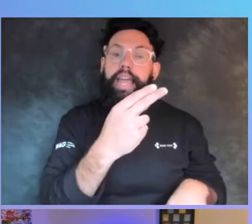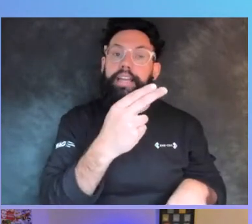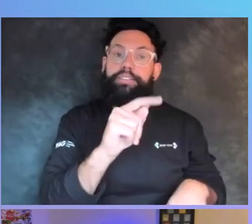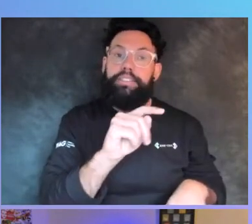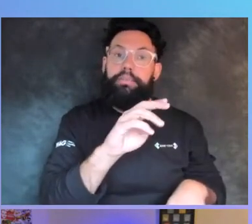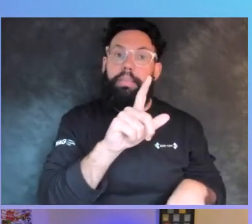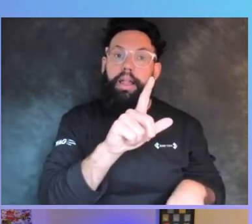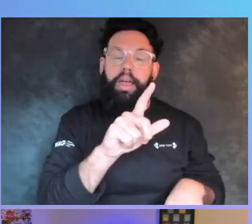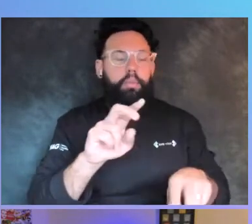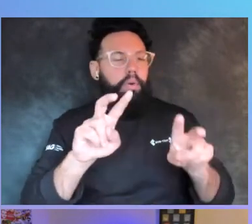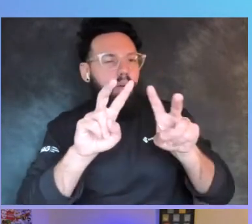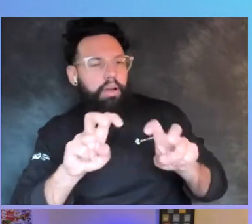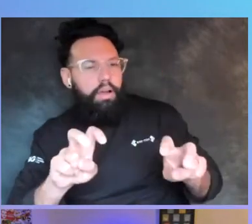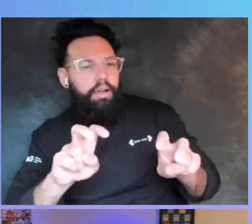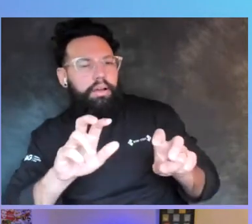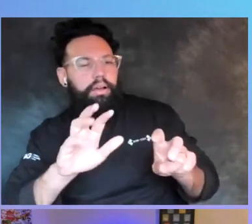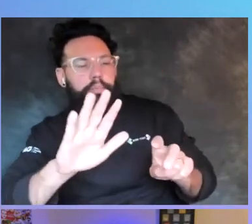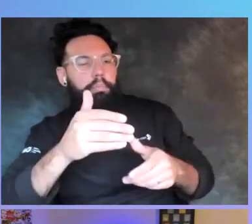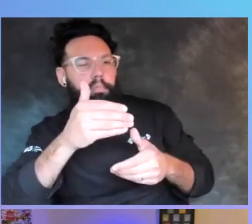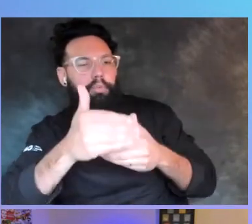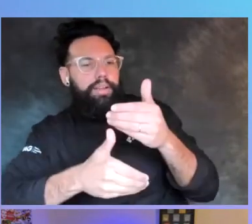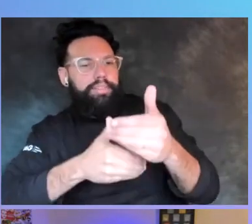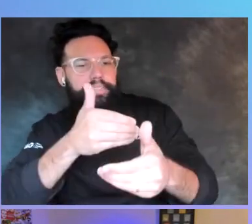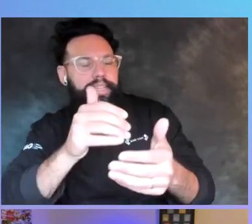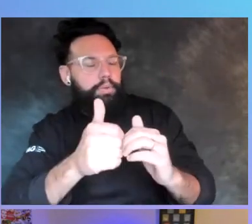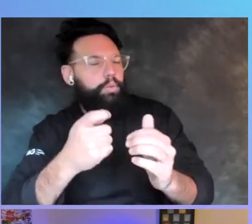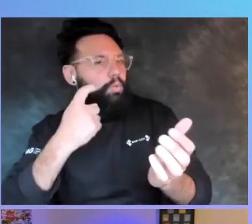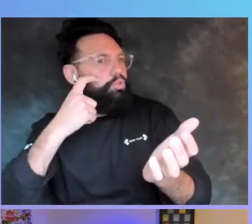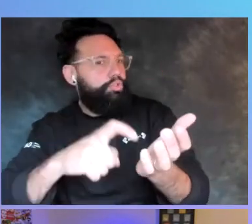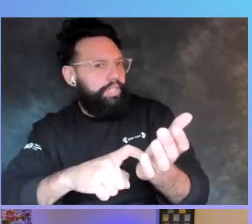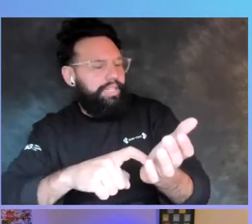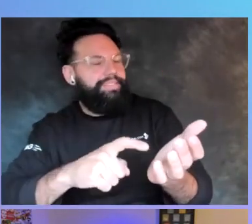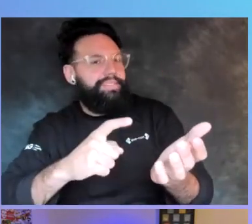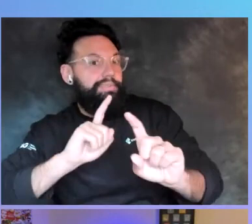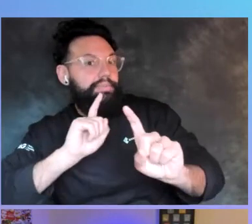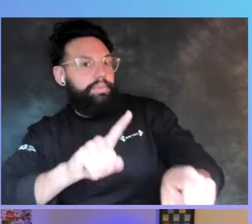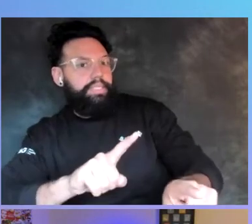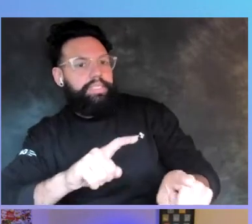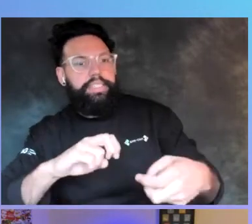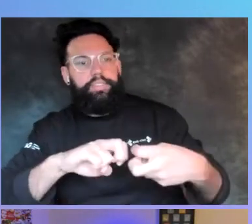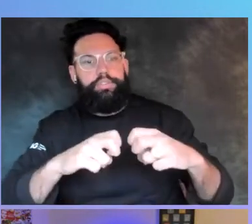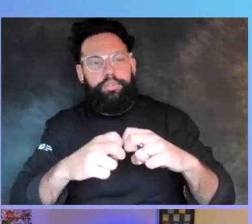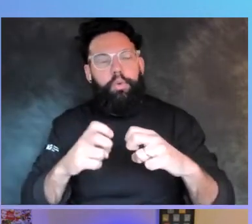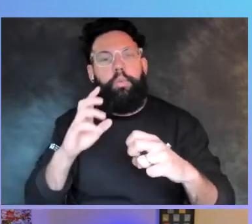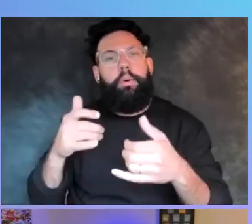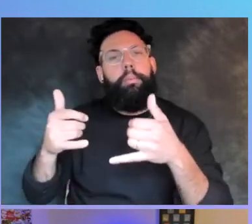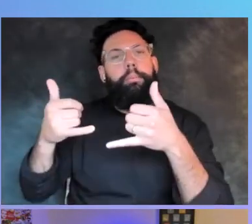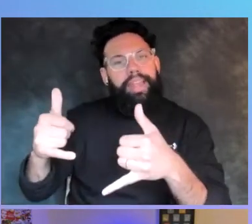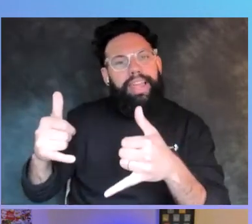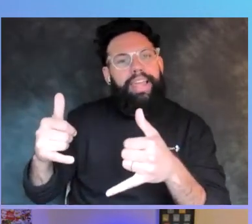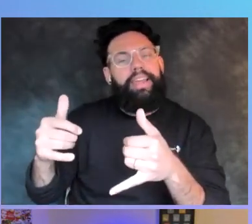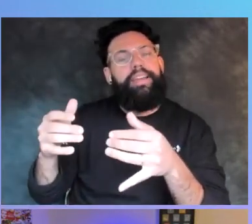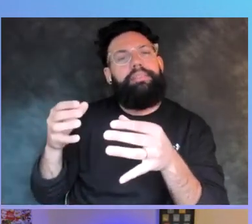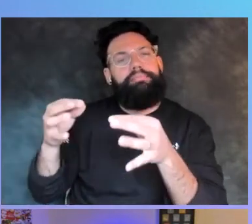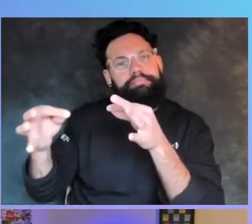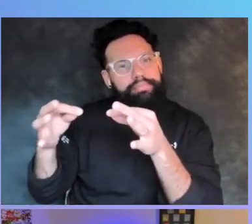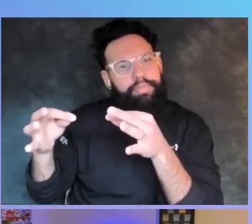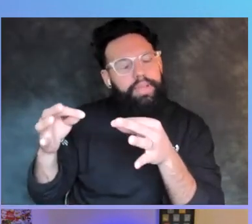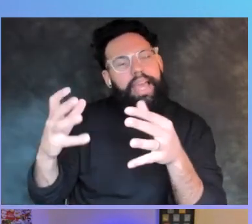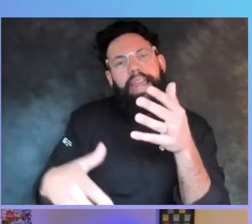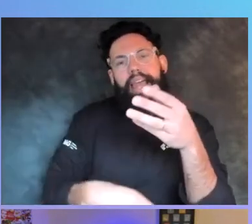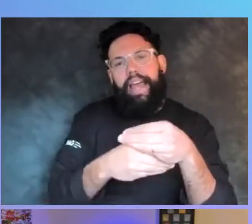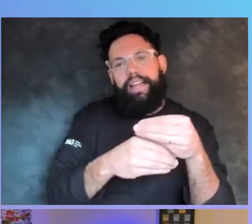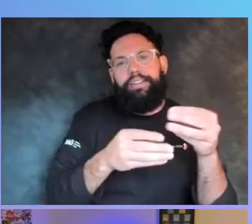in order to address the issue at hand. I'm going to be playing the video and describing what's going on, and I may pause